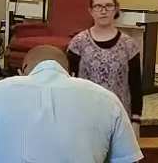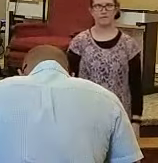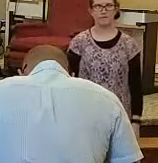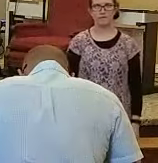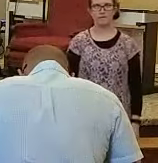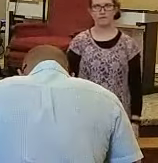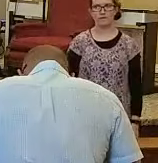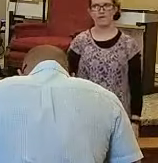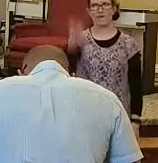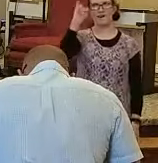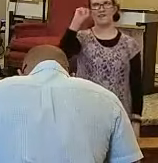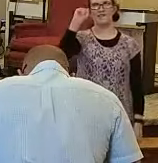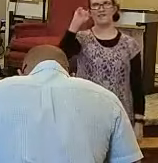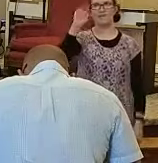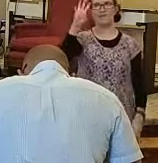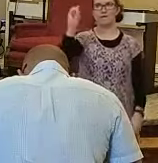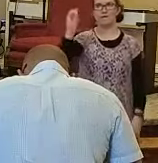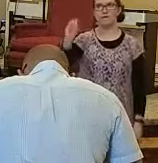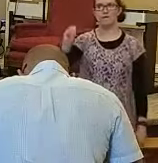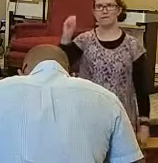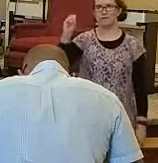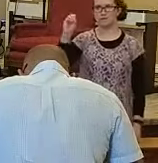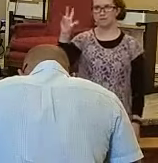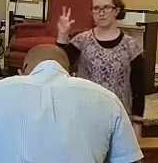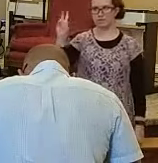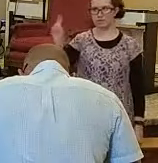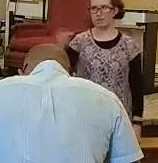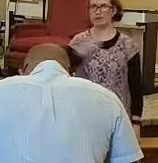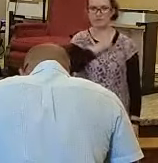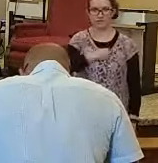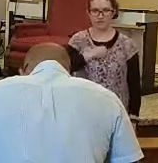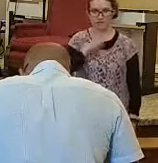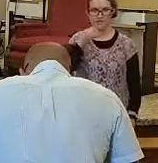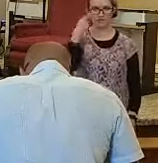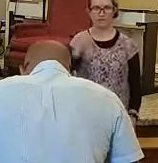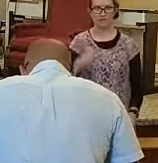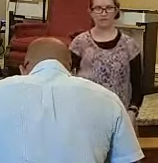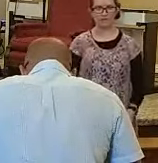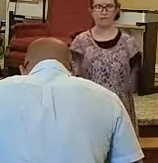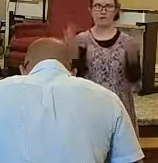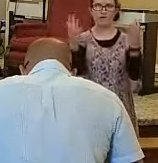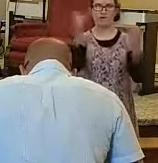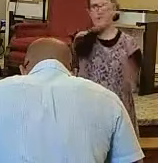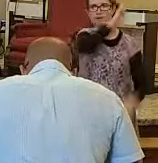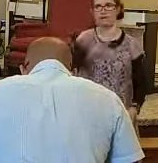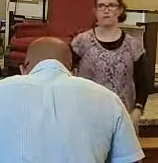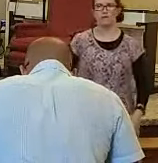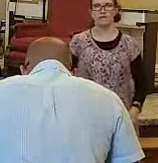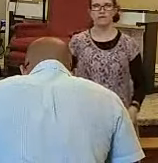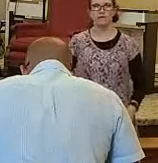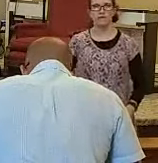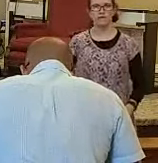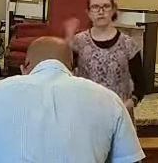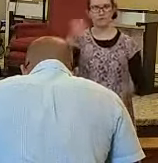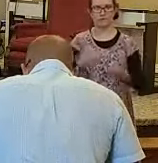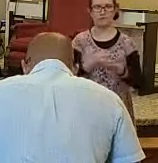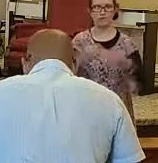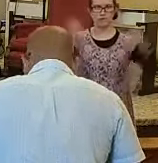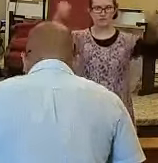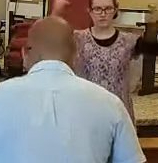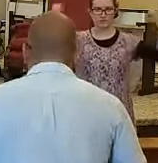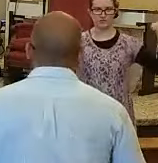Or Isaiah 40 and 31. Excuse me. Isaiah 40 and 31 says, but they that wait upon the Lord shall